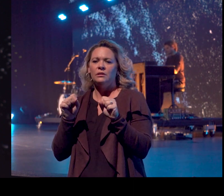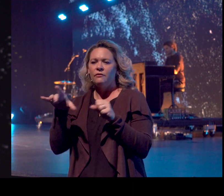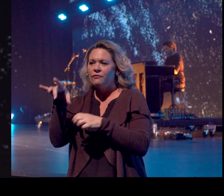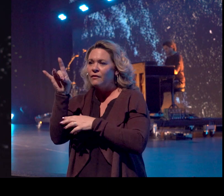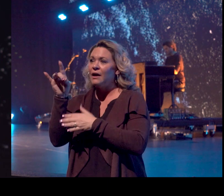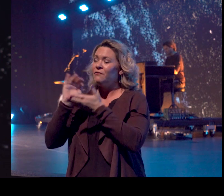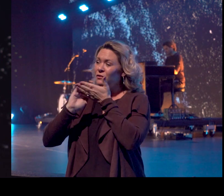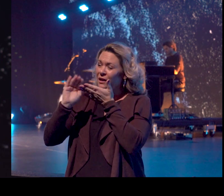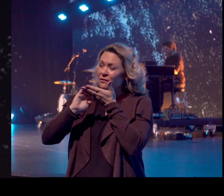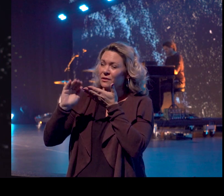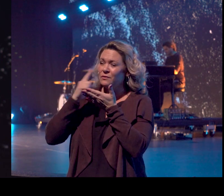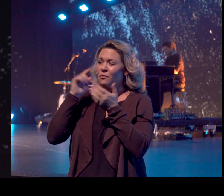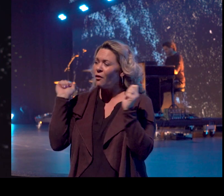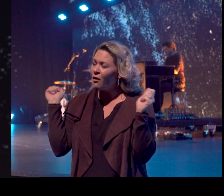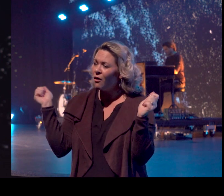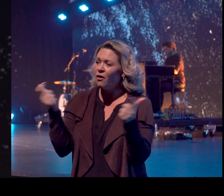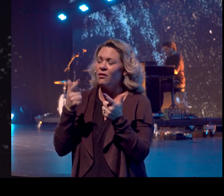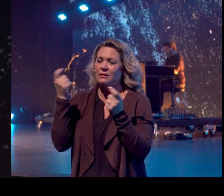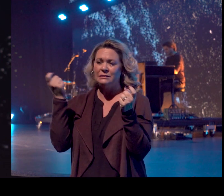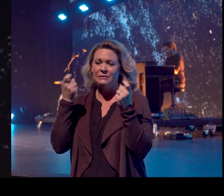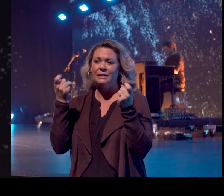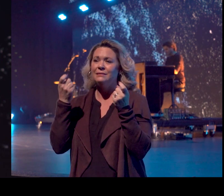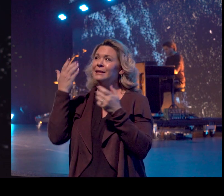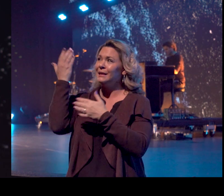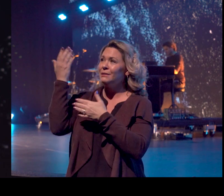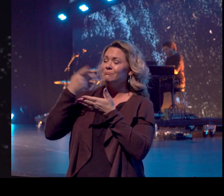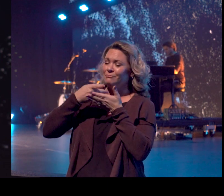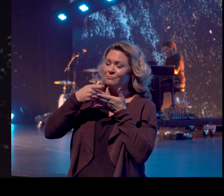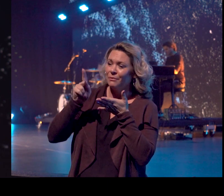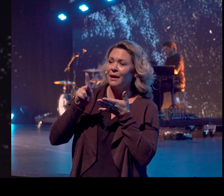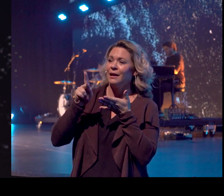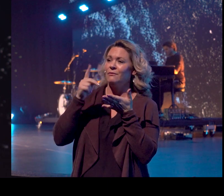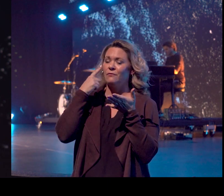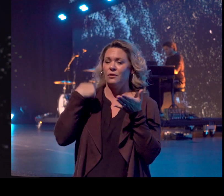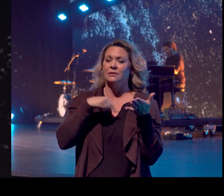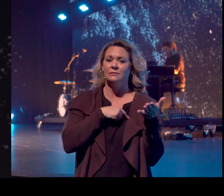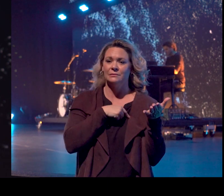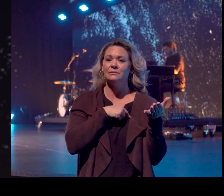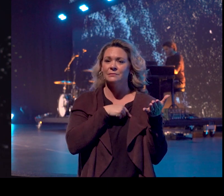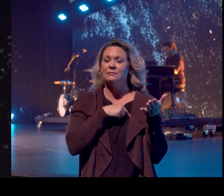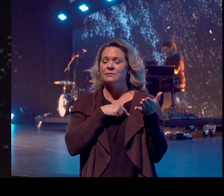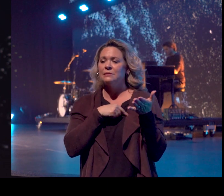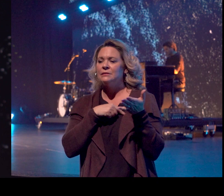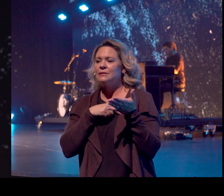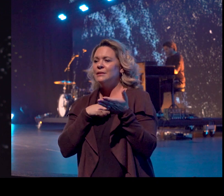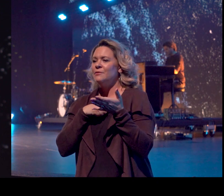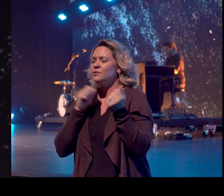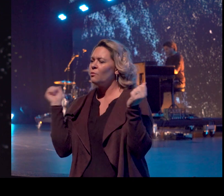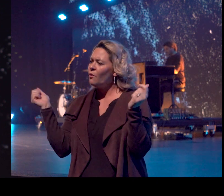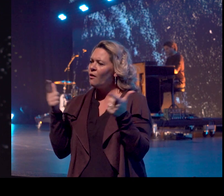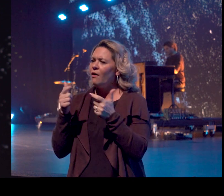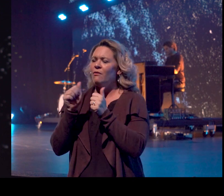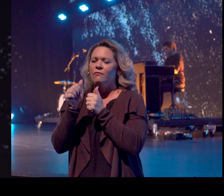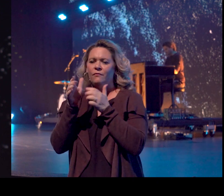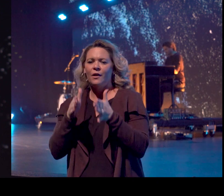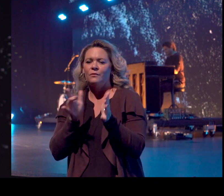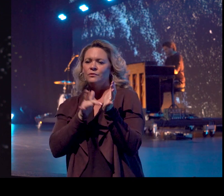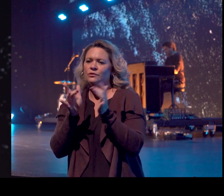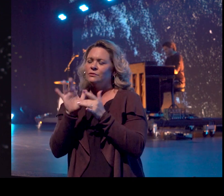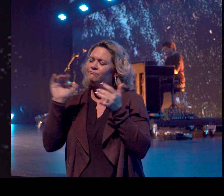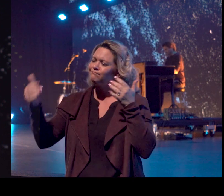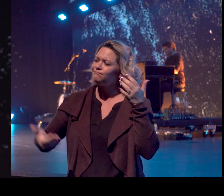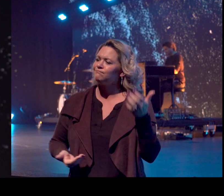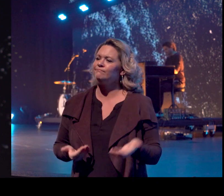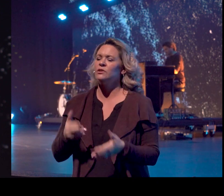able to find forgiveness for all of our sins, and he made a payment for us. And so over these next few moments, I invite all followers